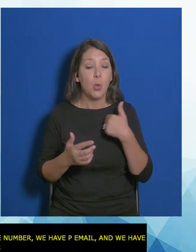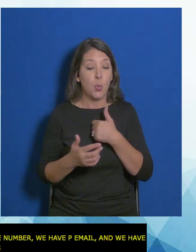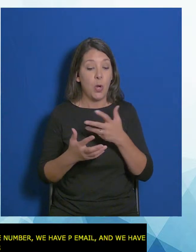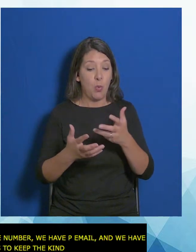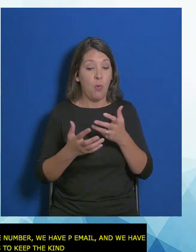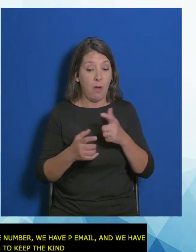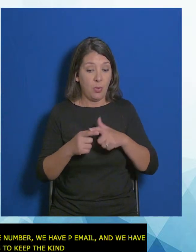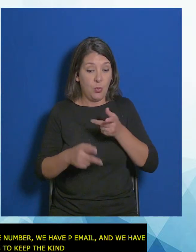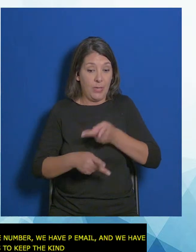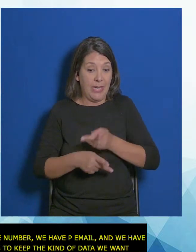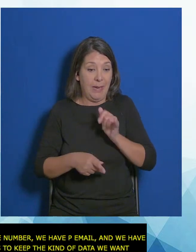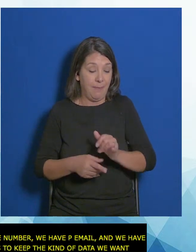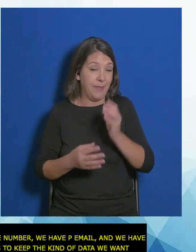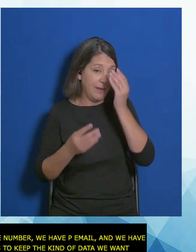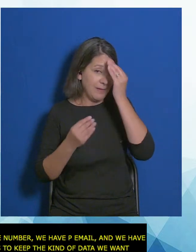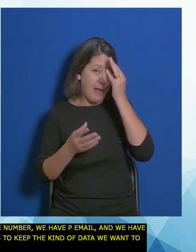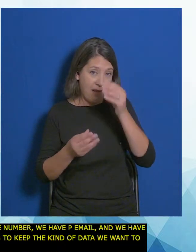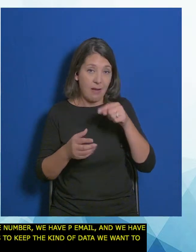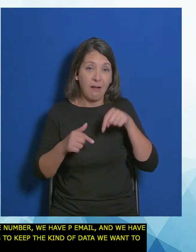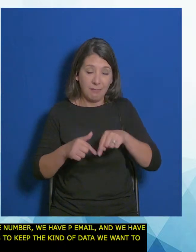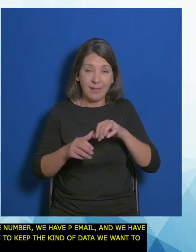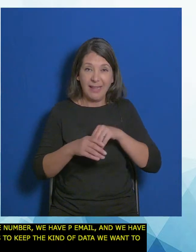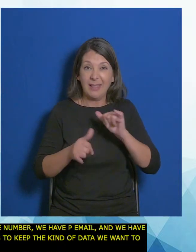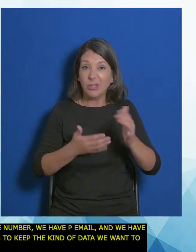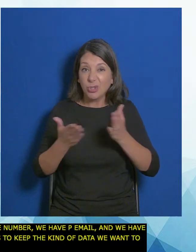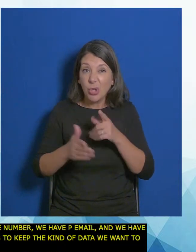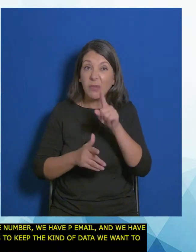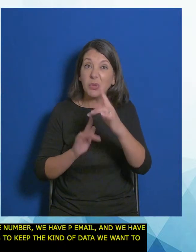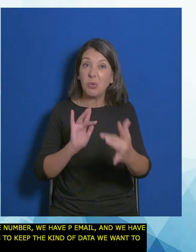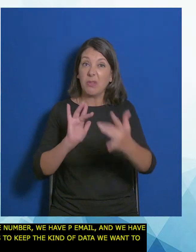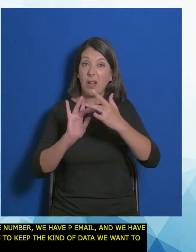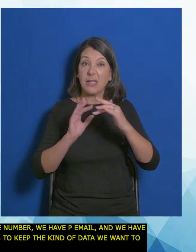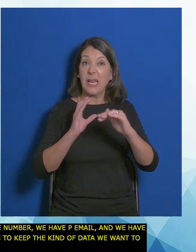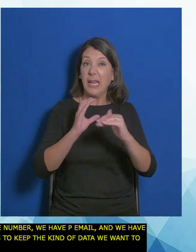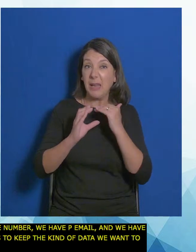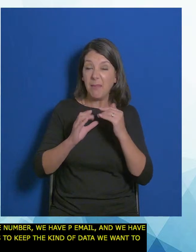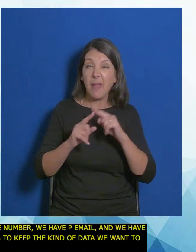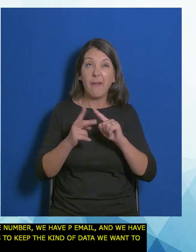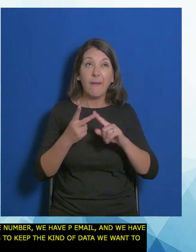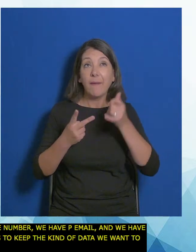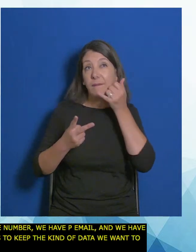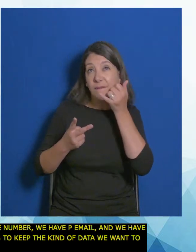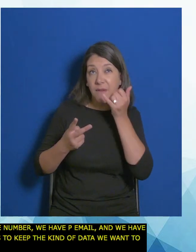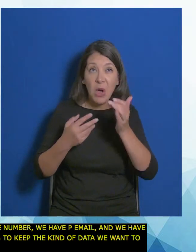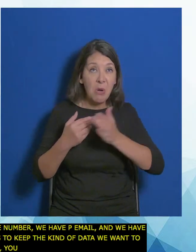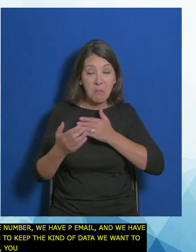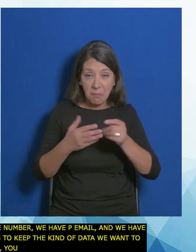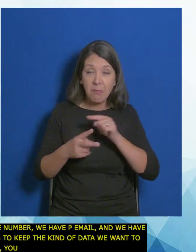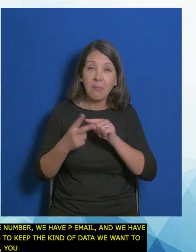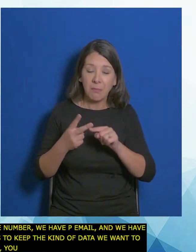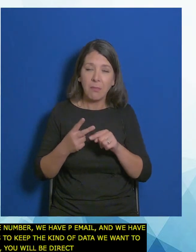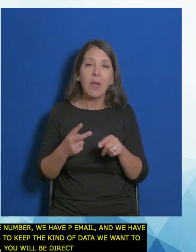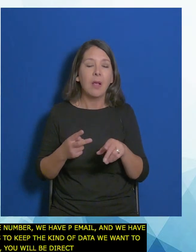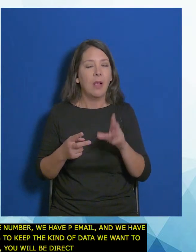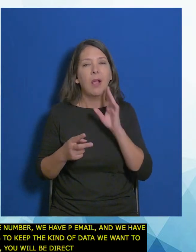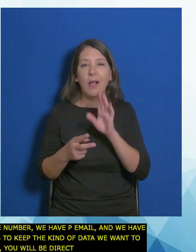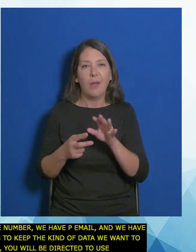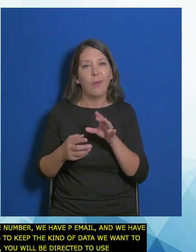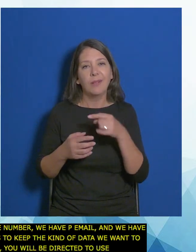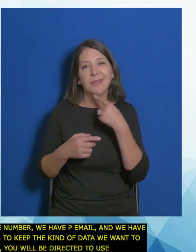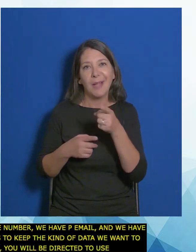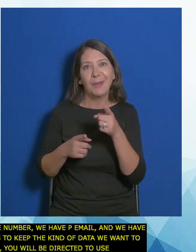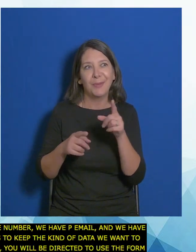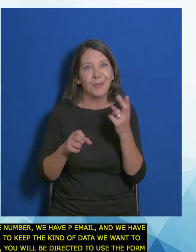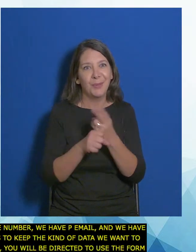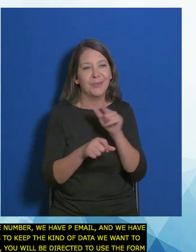to keep in this service, whether you reach me by email or phone, you will be directed to use the form, because that is